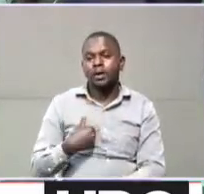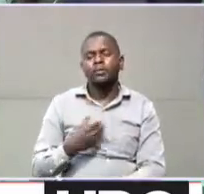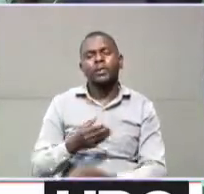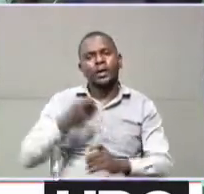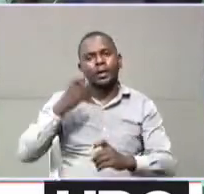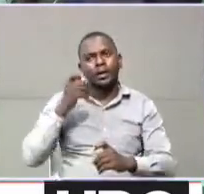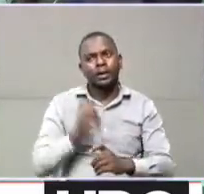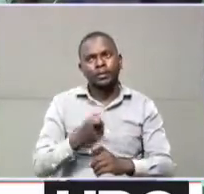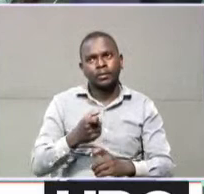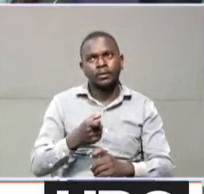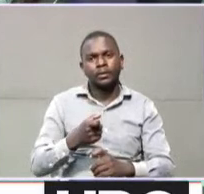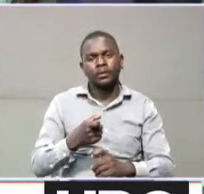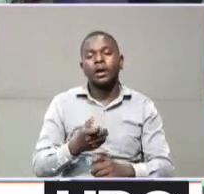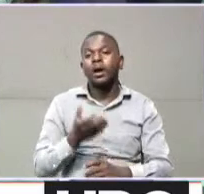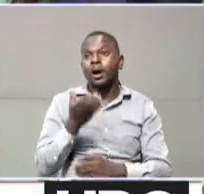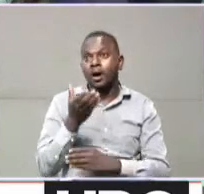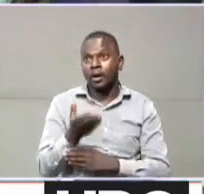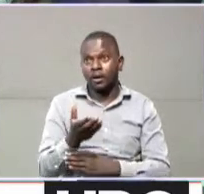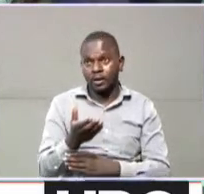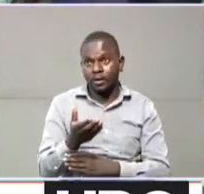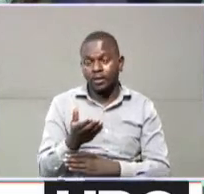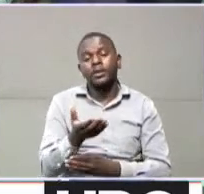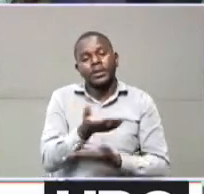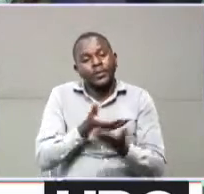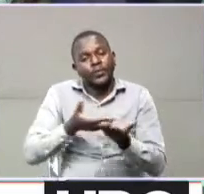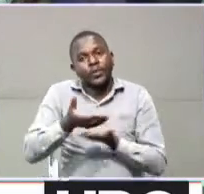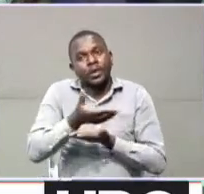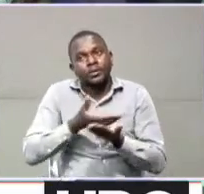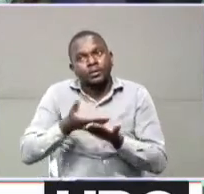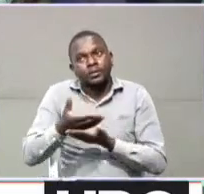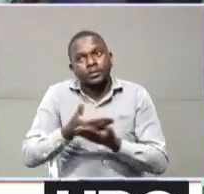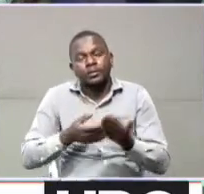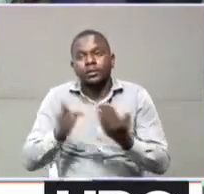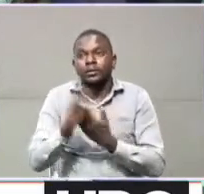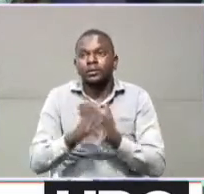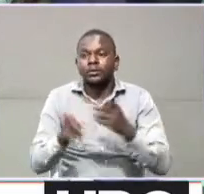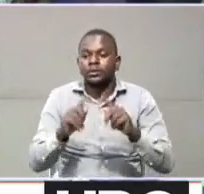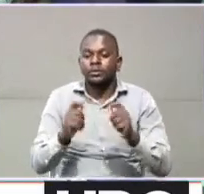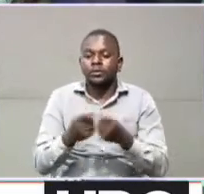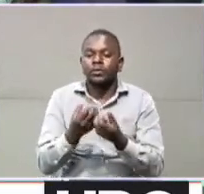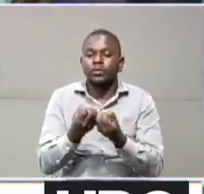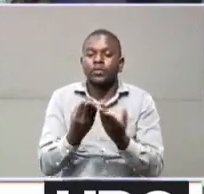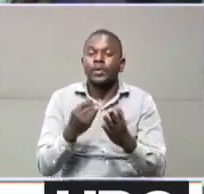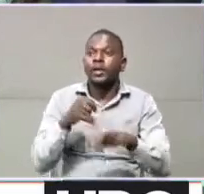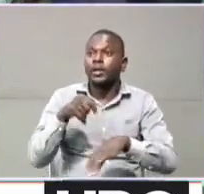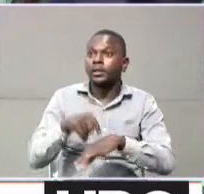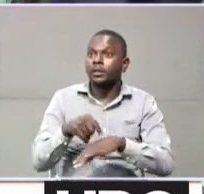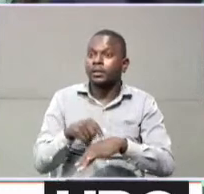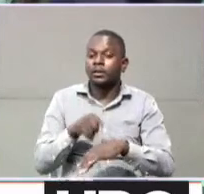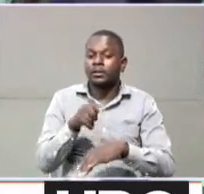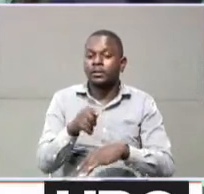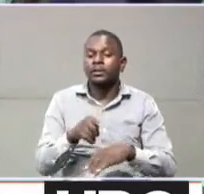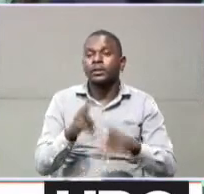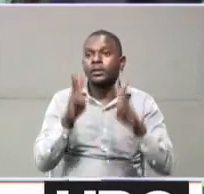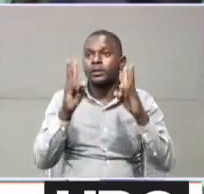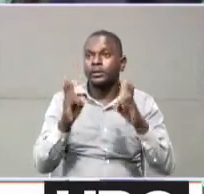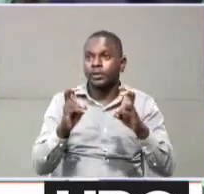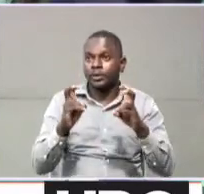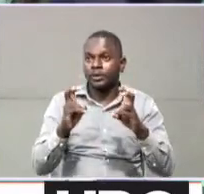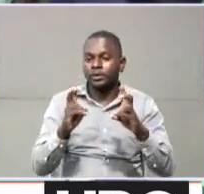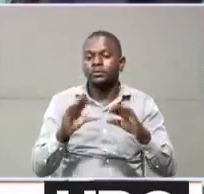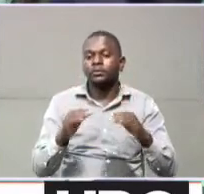difficulties having interacted with my district team so many times on this subject